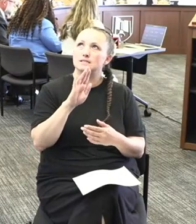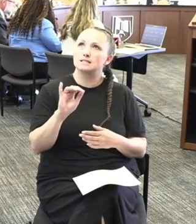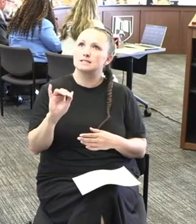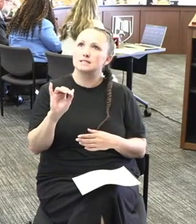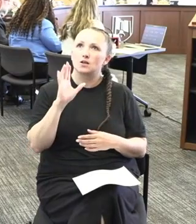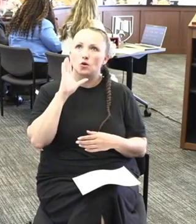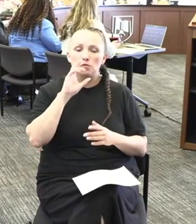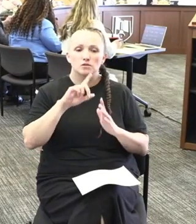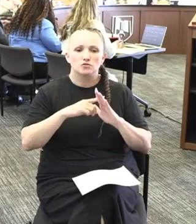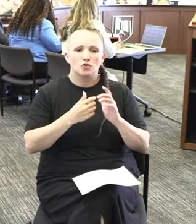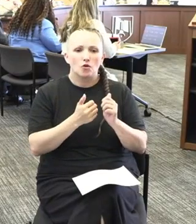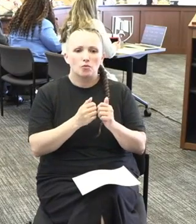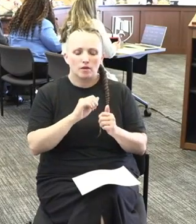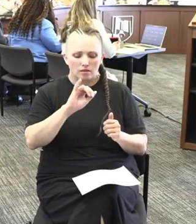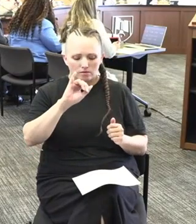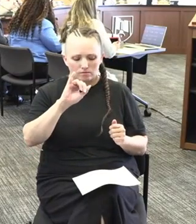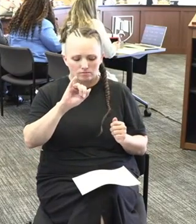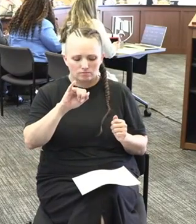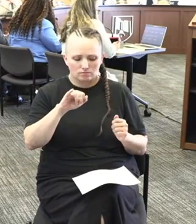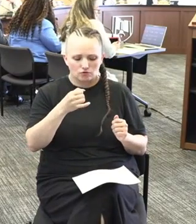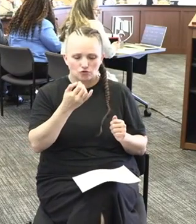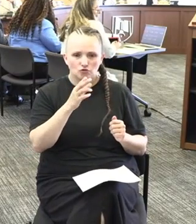to start with Judy Kelly.